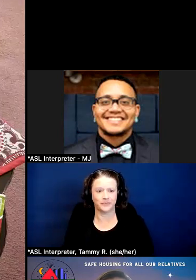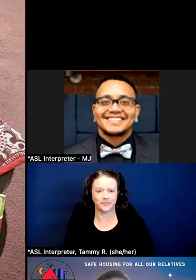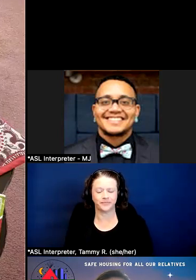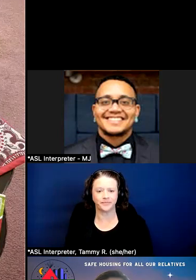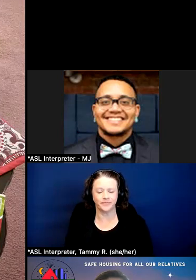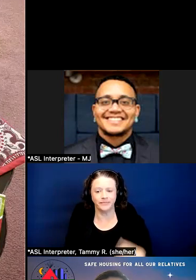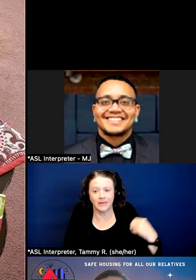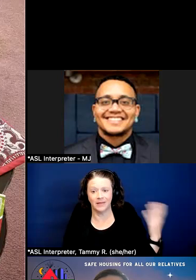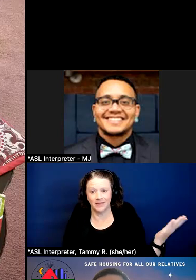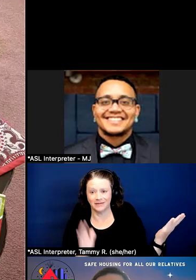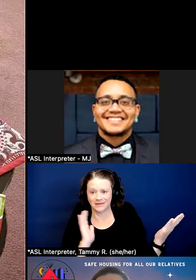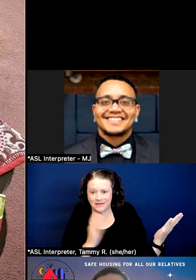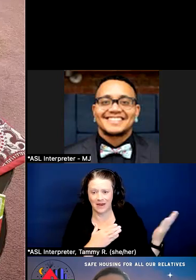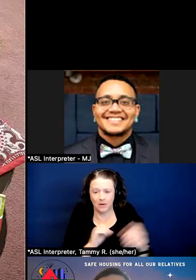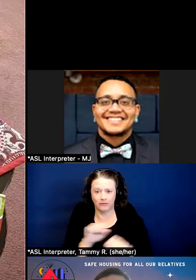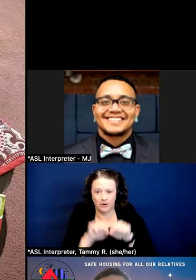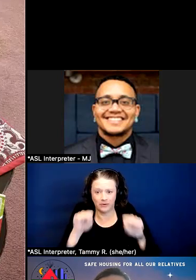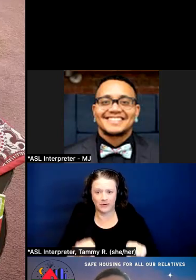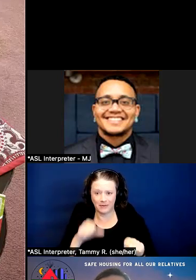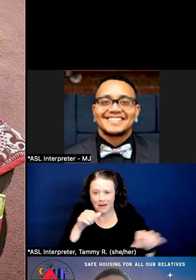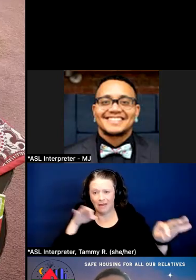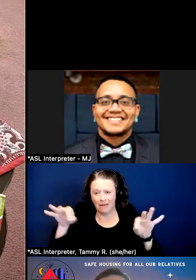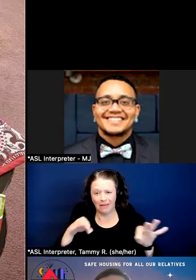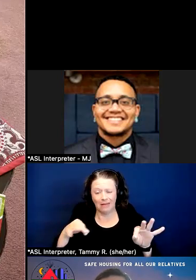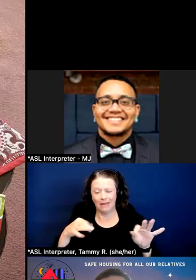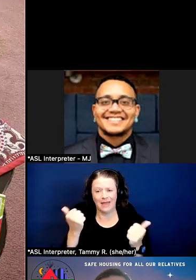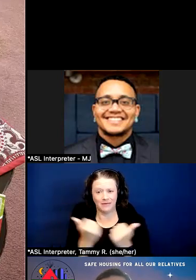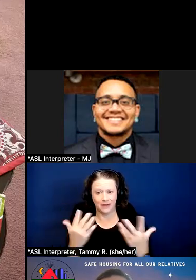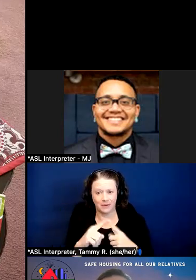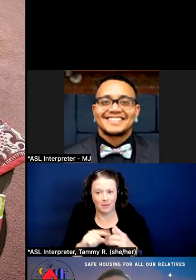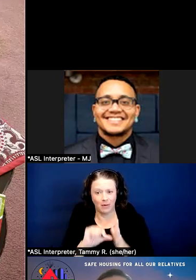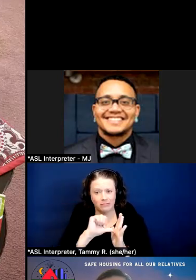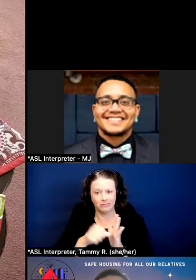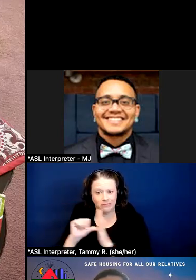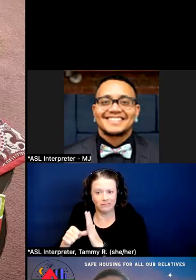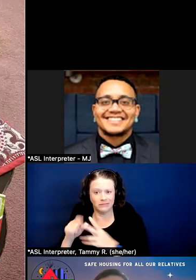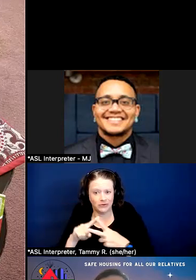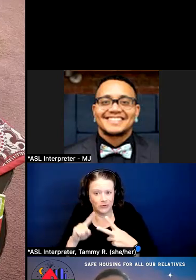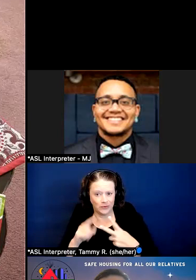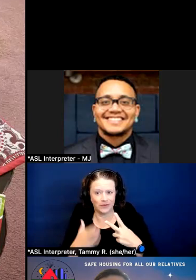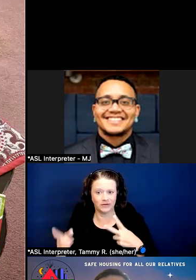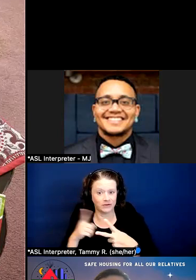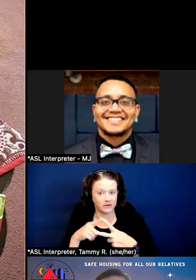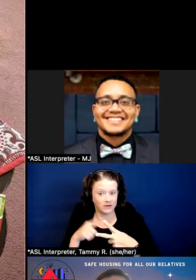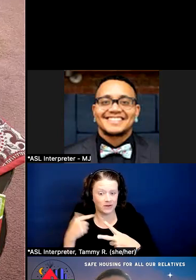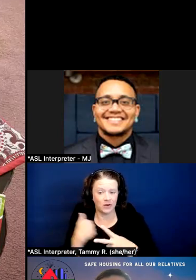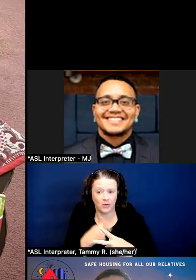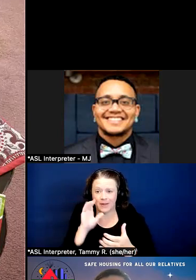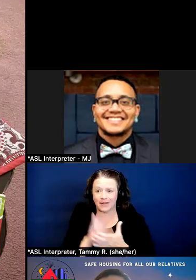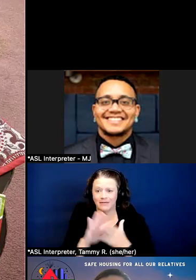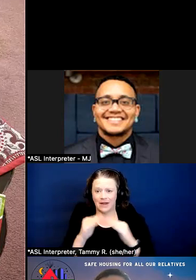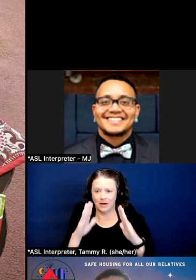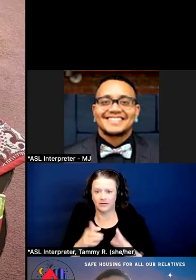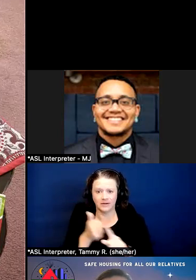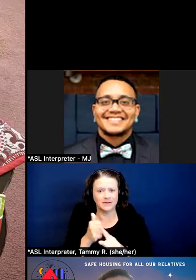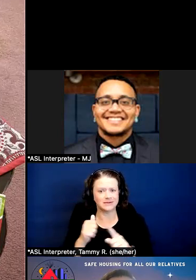This is our framework. I'm not going to go through all of it. I am going to hit on two things though. The first, of course, is that we believe that housing is a basic